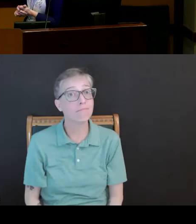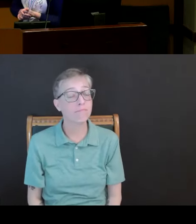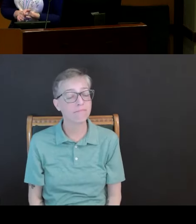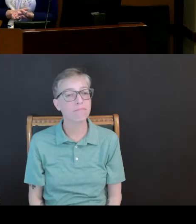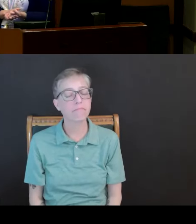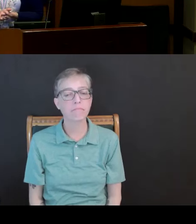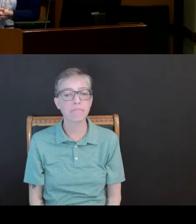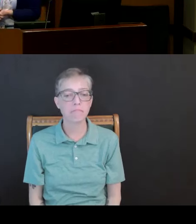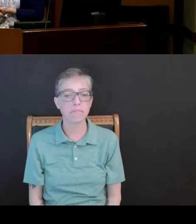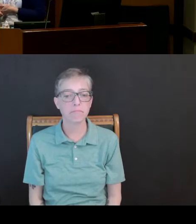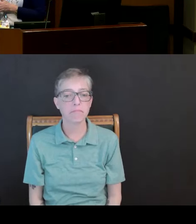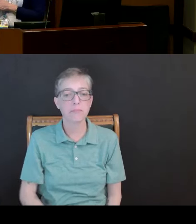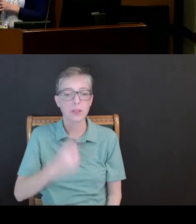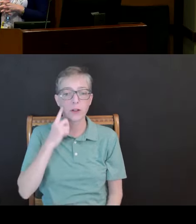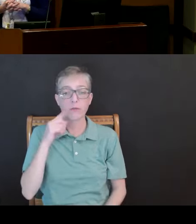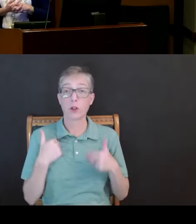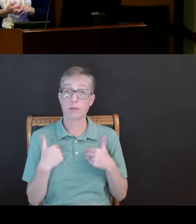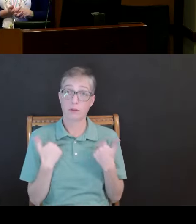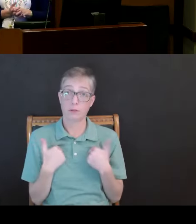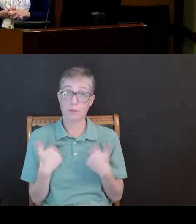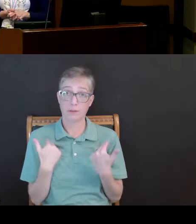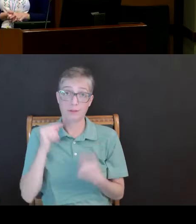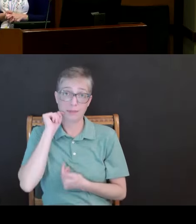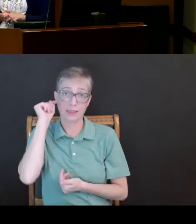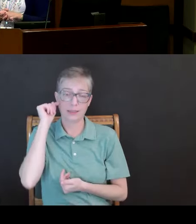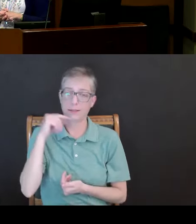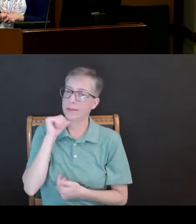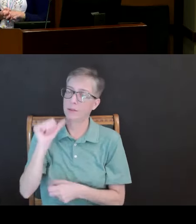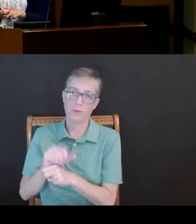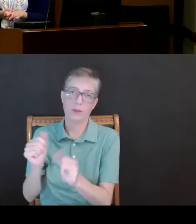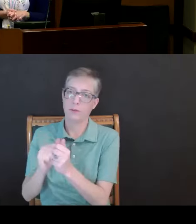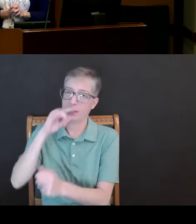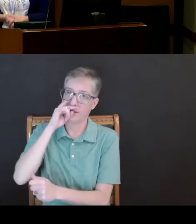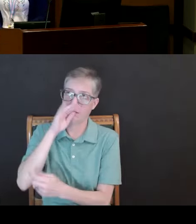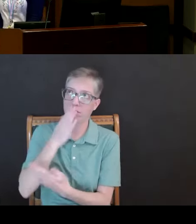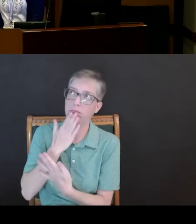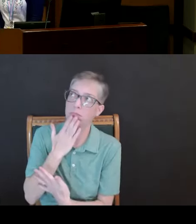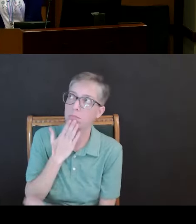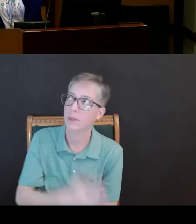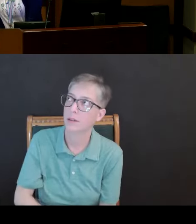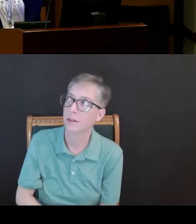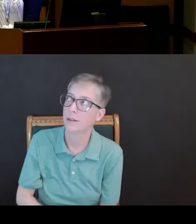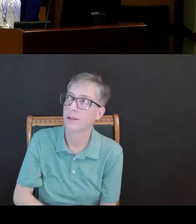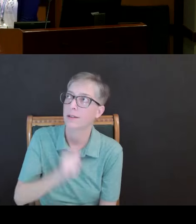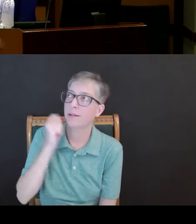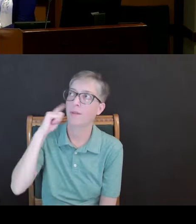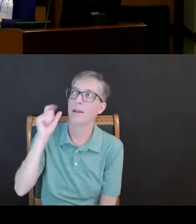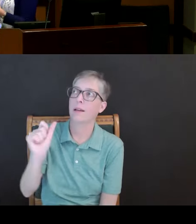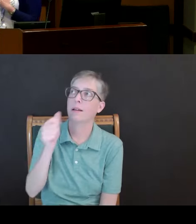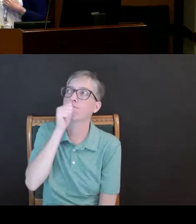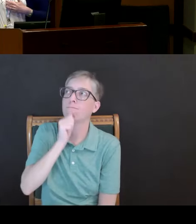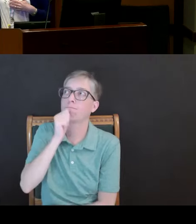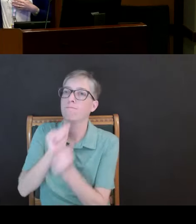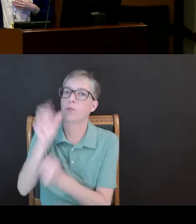When it comes to youth, I don't work with kids. I'm very grateful that I don't work with kids because I don't think I could deal with parents.